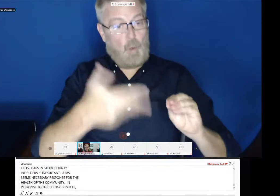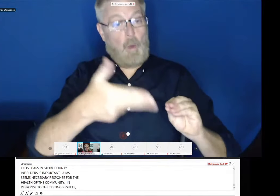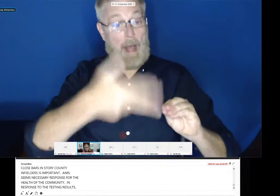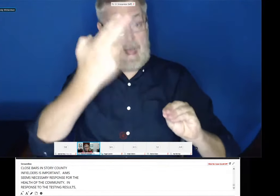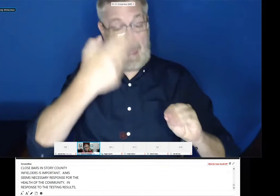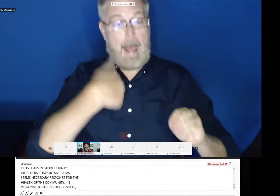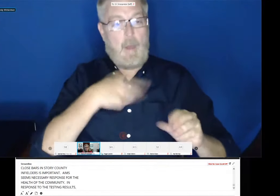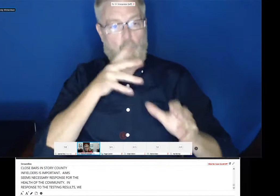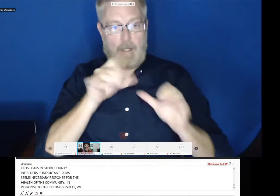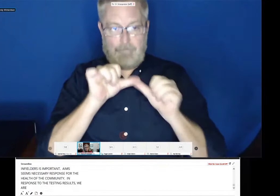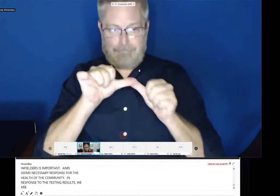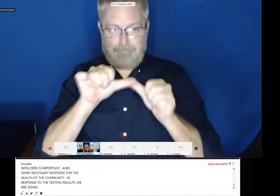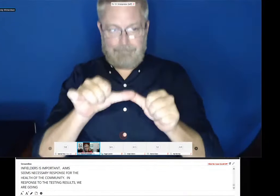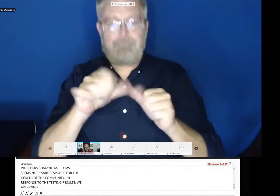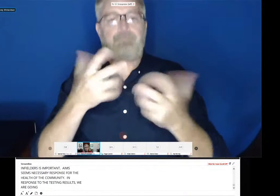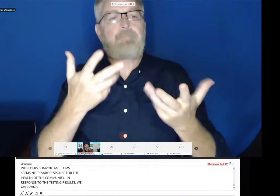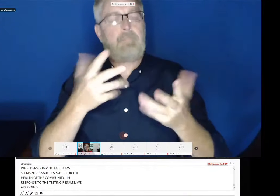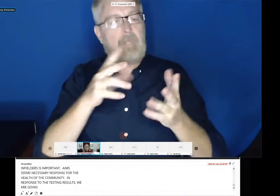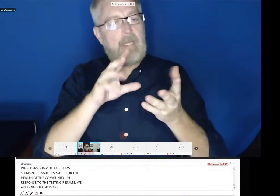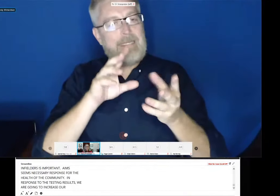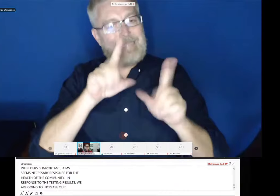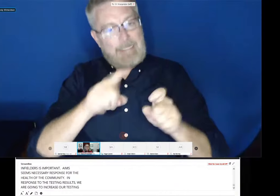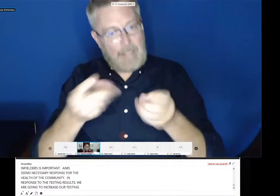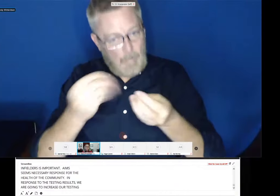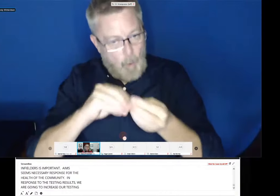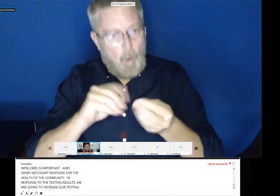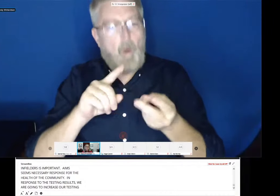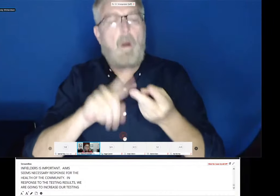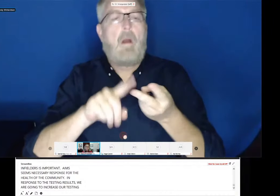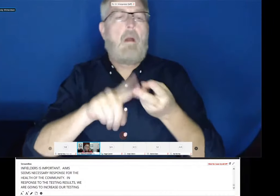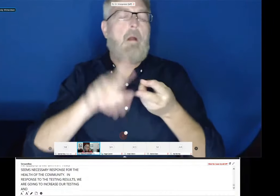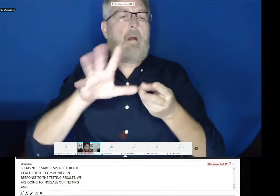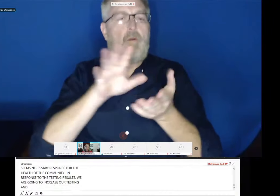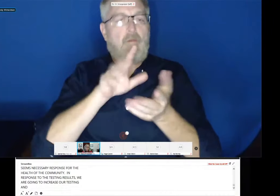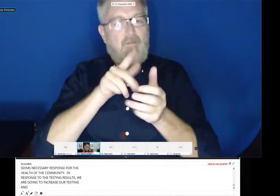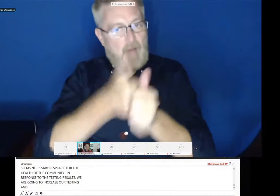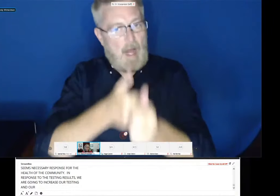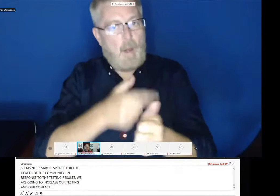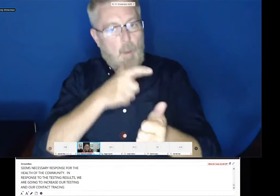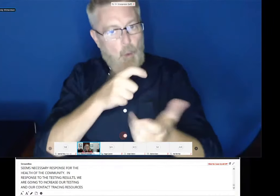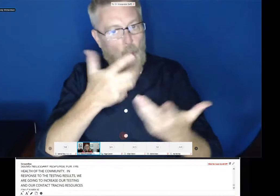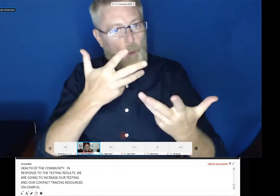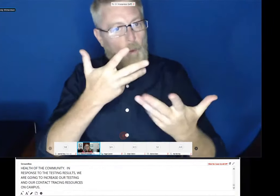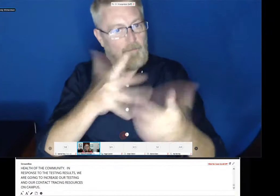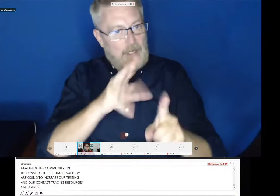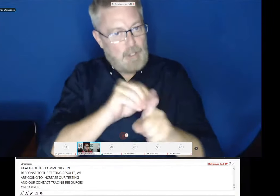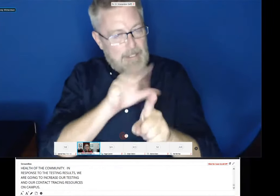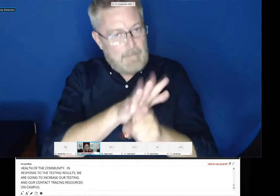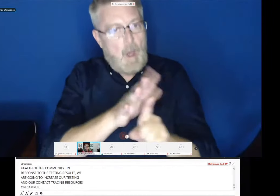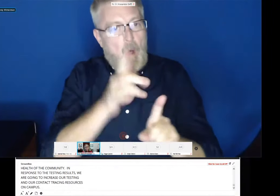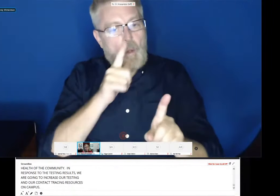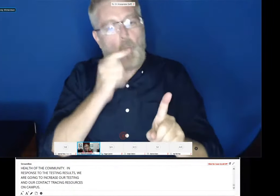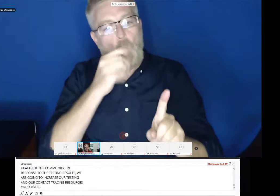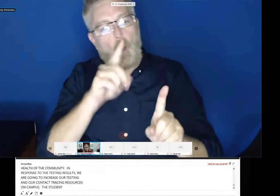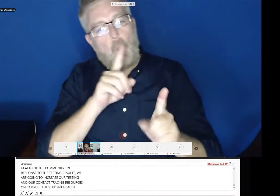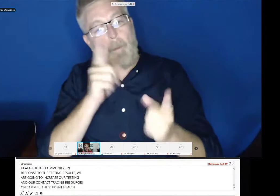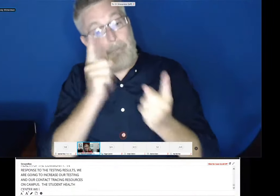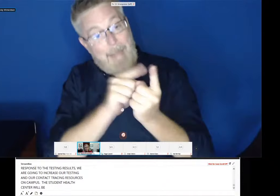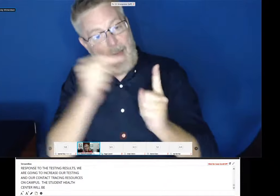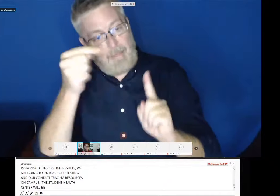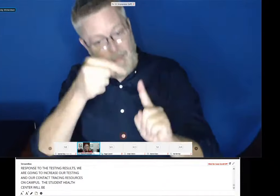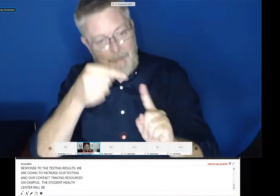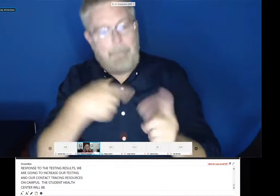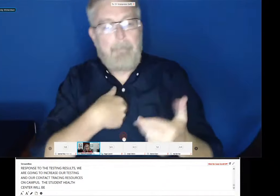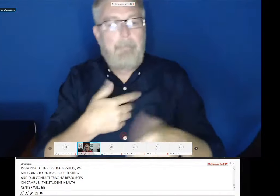contact tracing resources on campus. Teelan Student Health Center will be opening a second on-campus